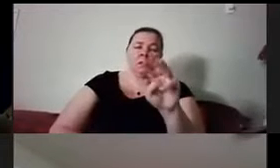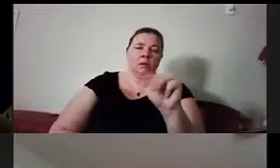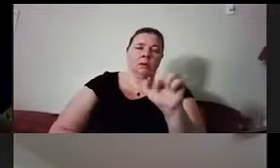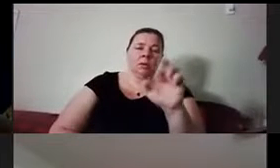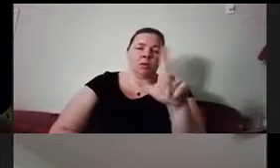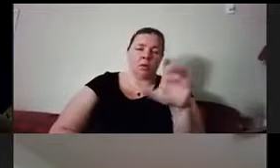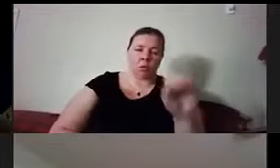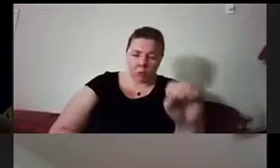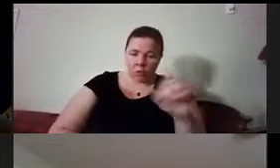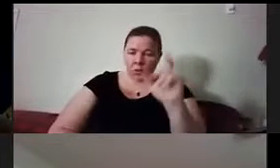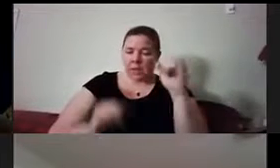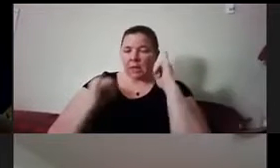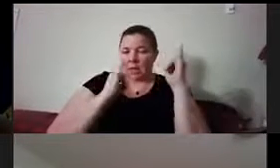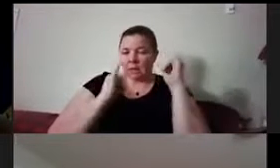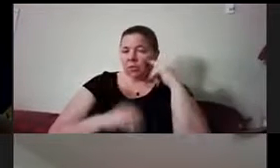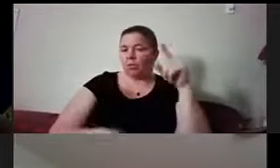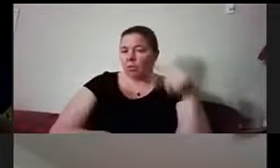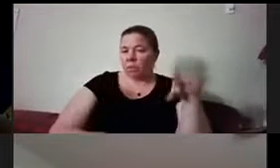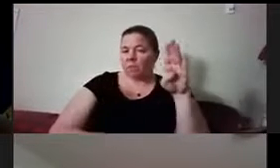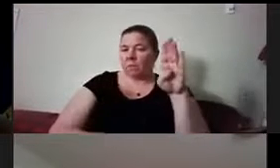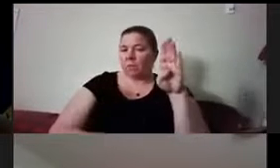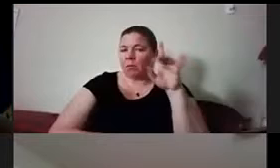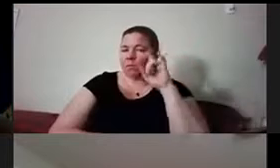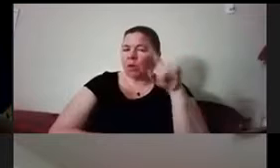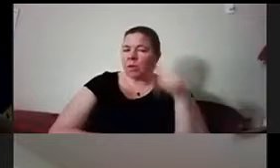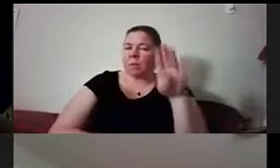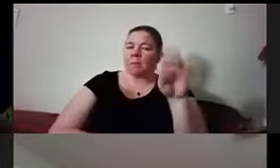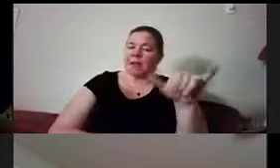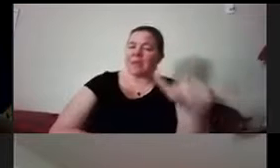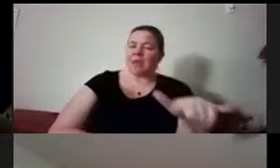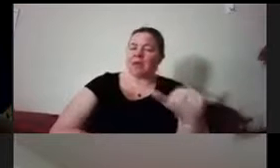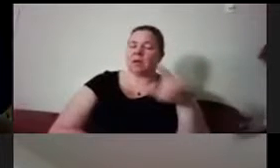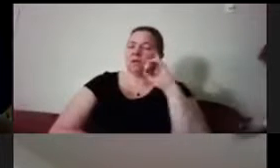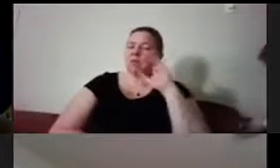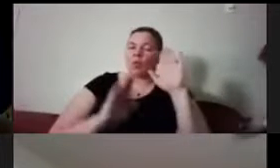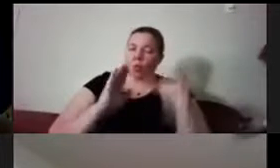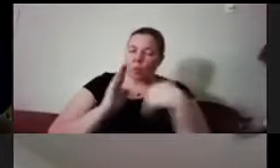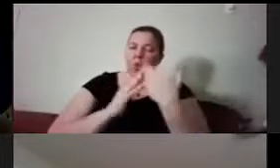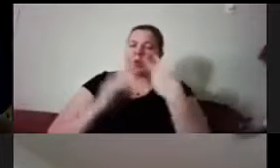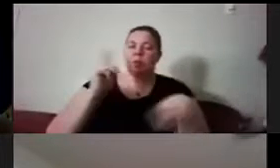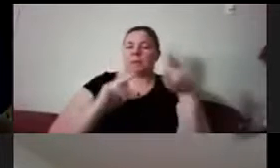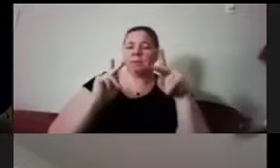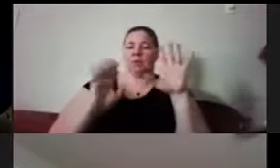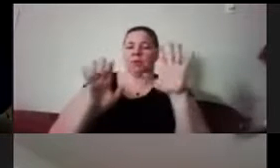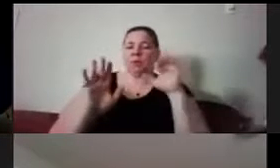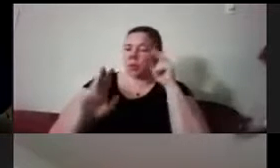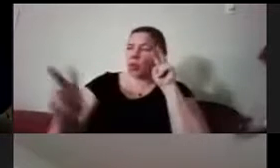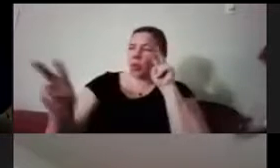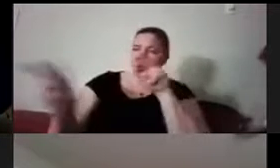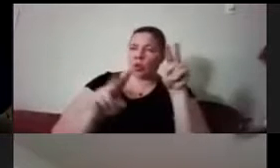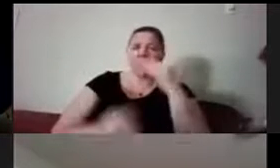by them for that purpose, you know. So Onpassive is for all the people. We, you know, don't look at color